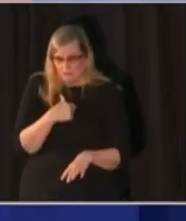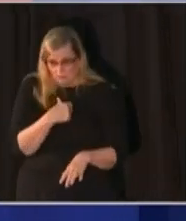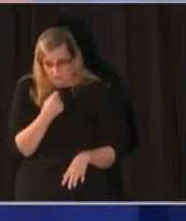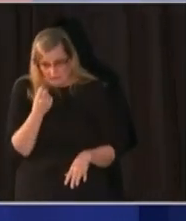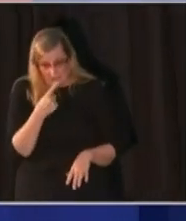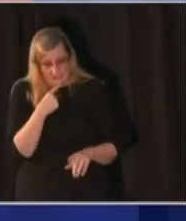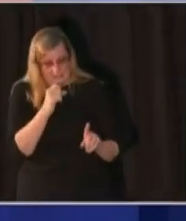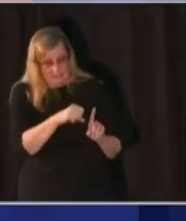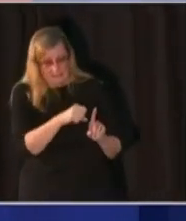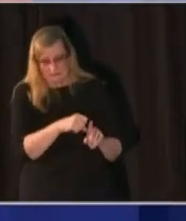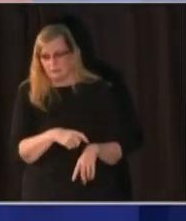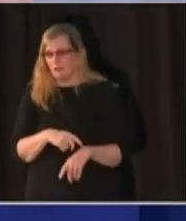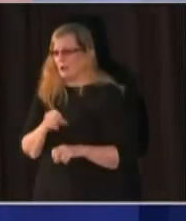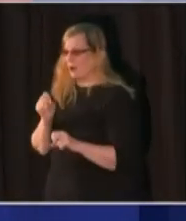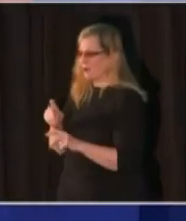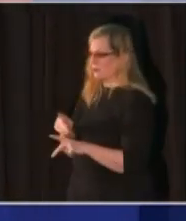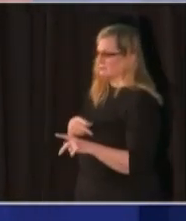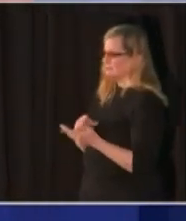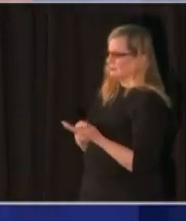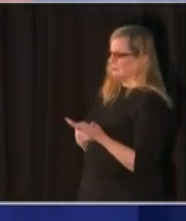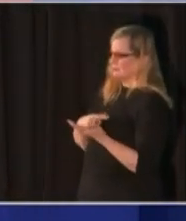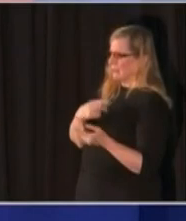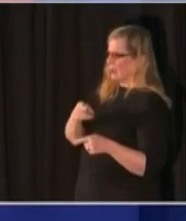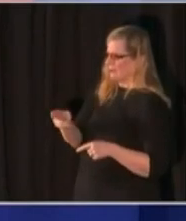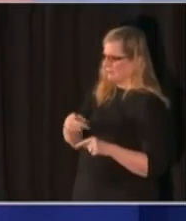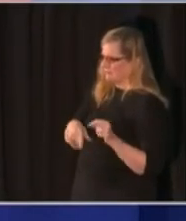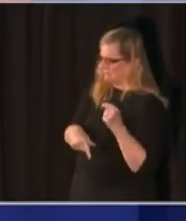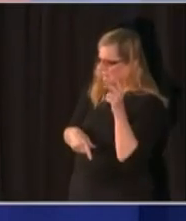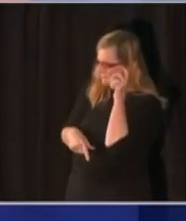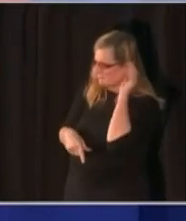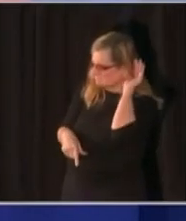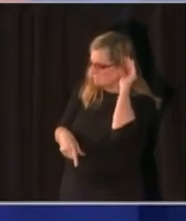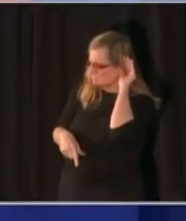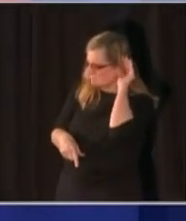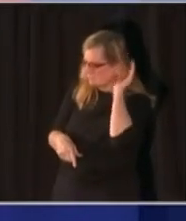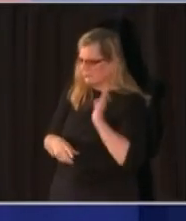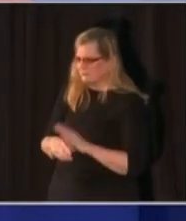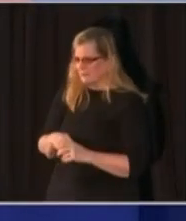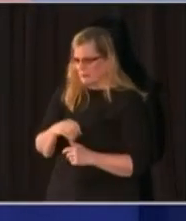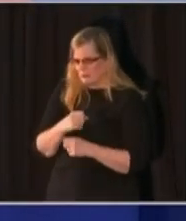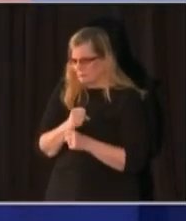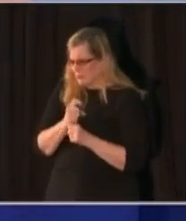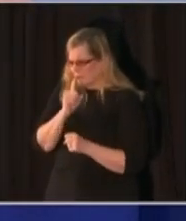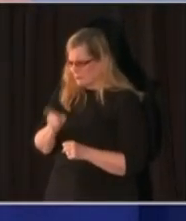Thank you. Sometimes I'm hard of hearing. Okay, I just want to make sure I didn't forget what I had already said.